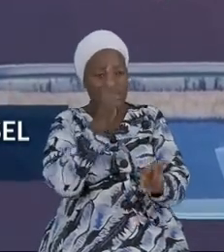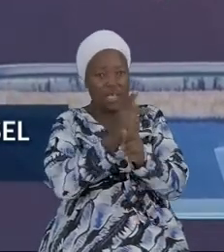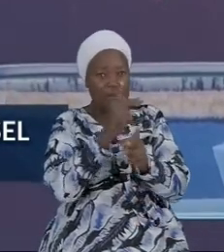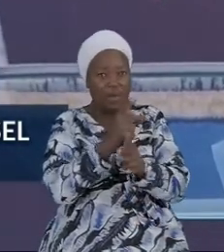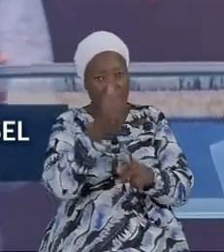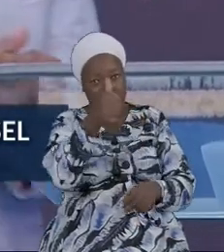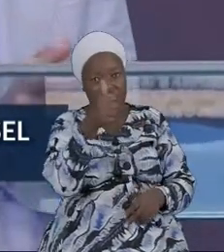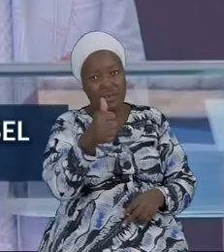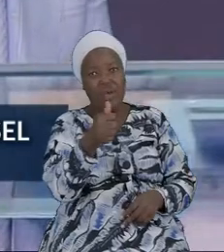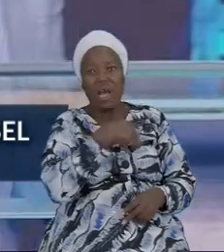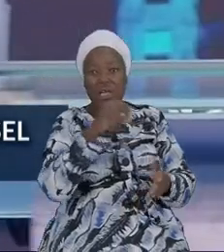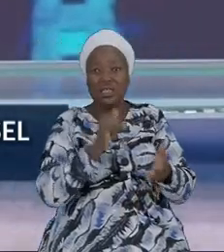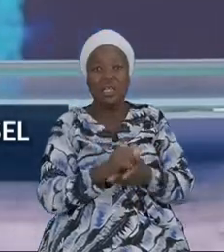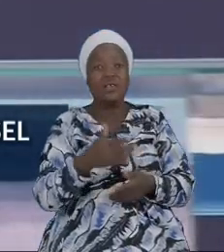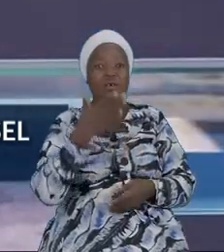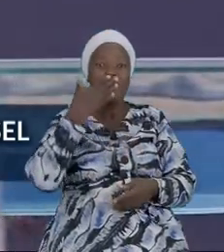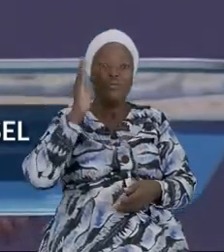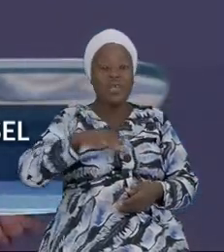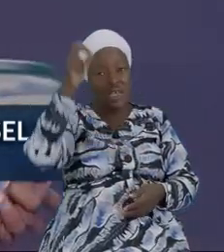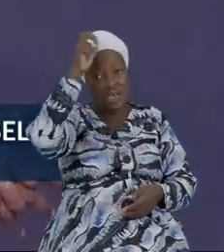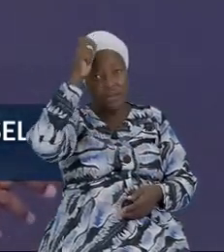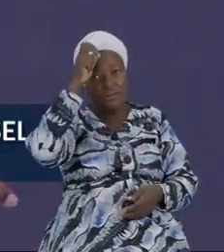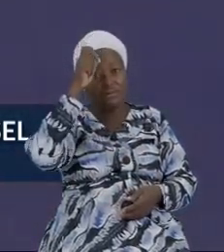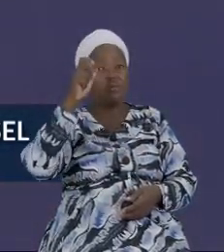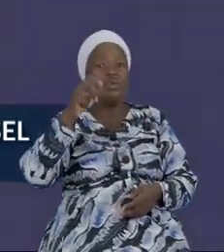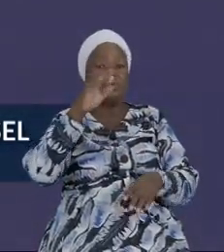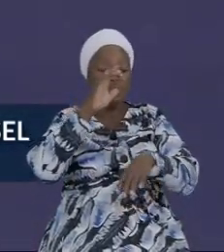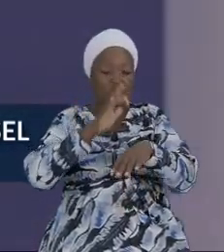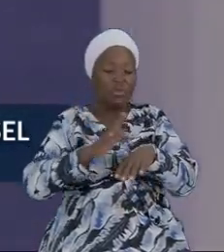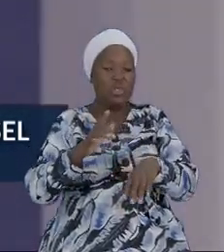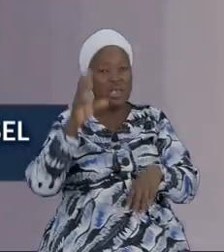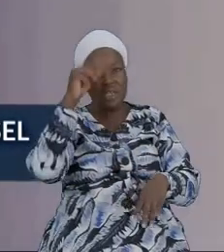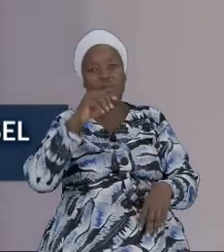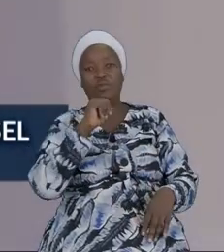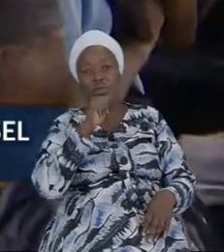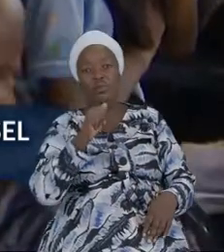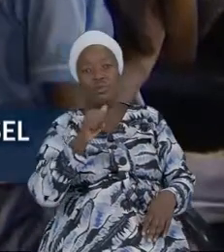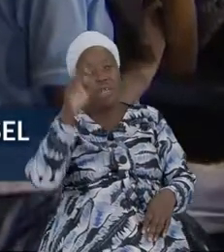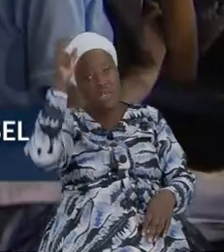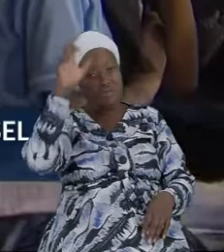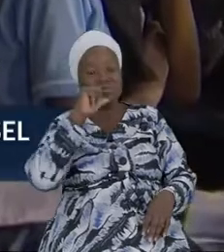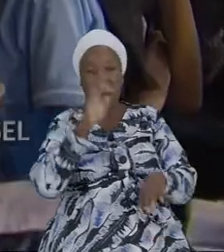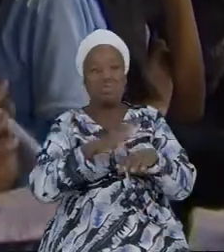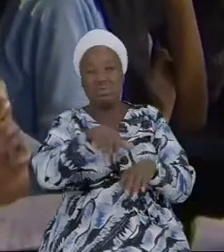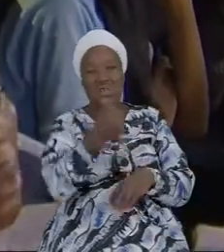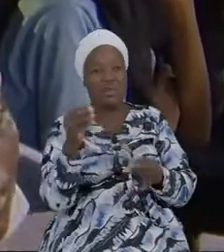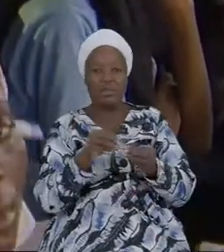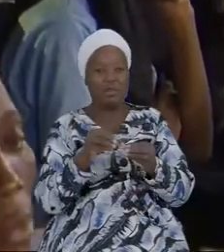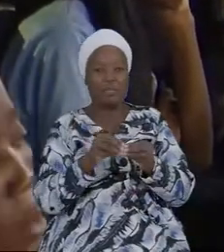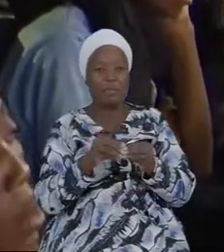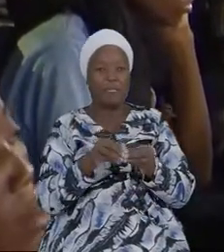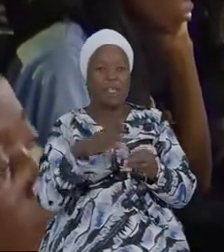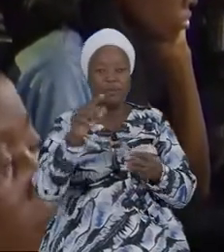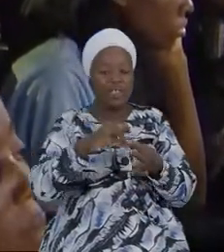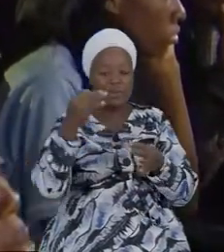keepeth himself, and that wicked one toucheth him not. He will not touch you anymore. The